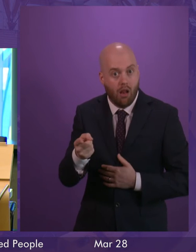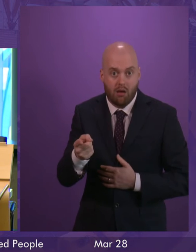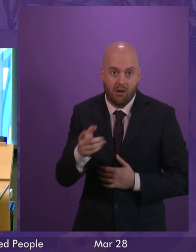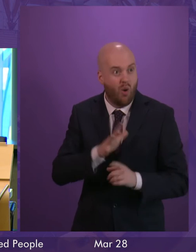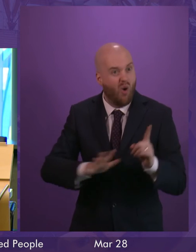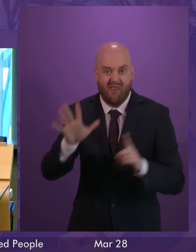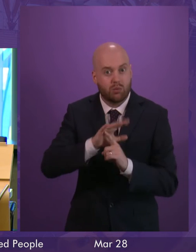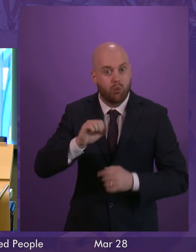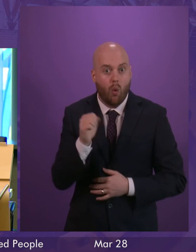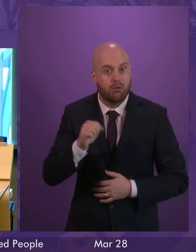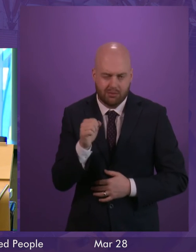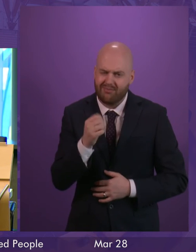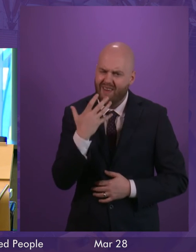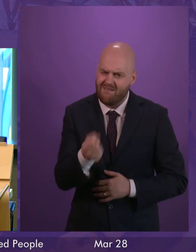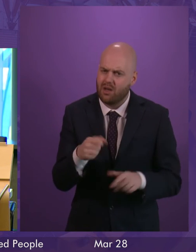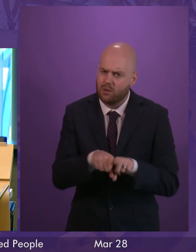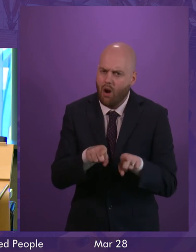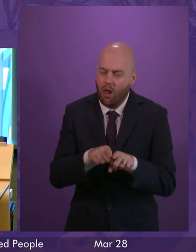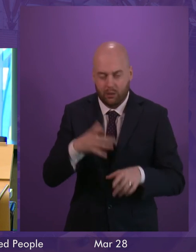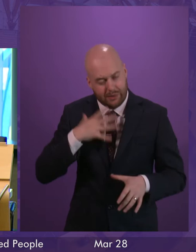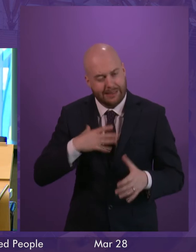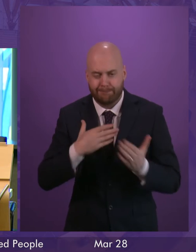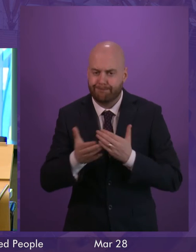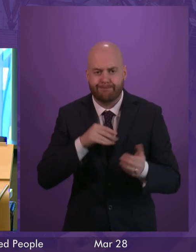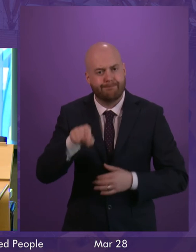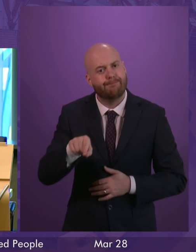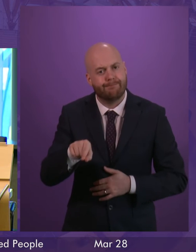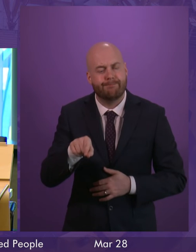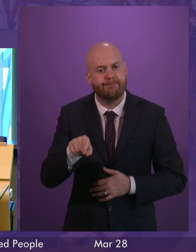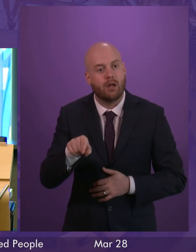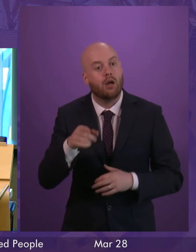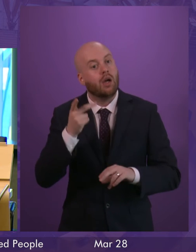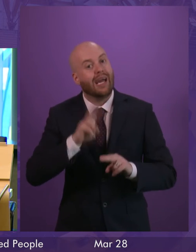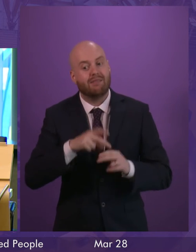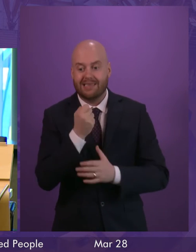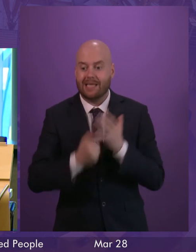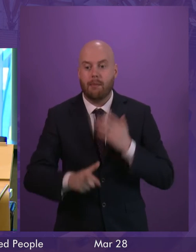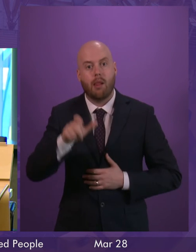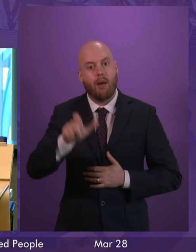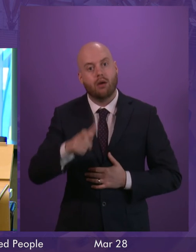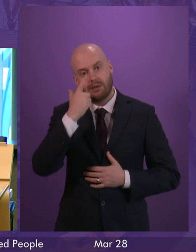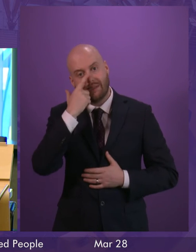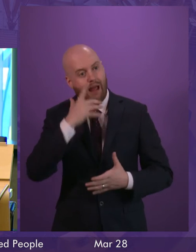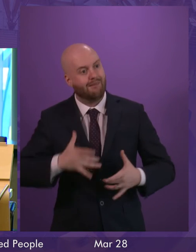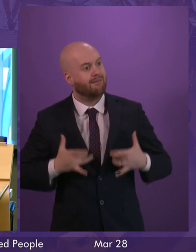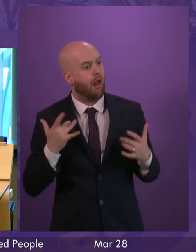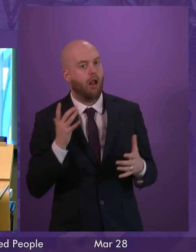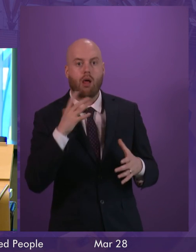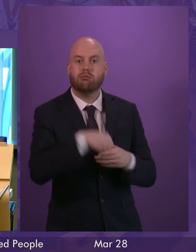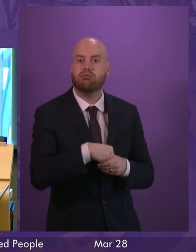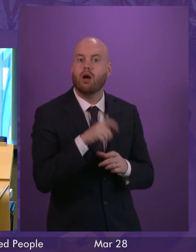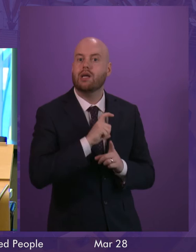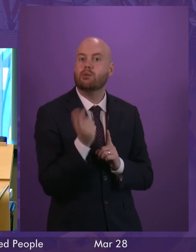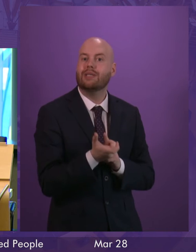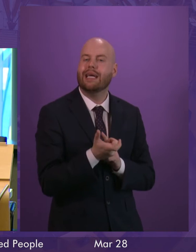Scotland and it needs to be effectively combated. I personally think that having a sense of community can make people more connected and often happier.